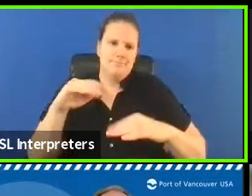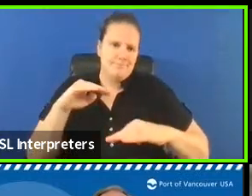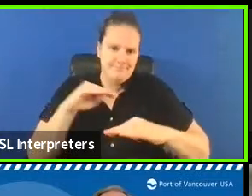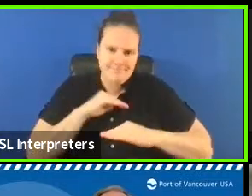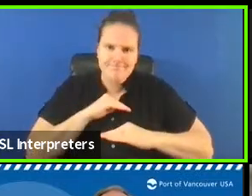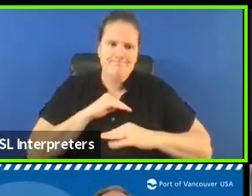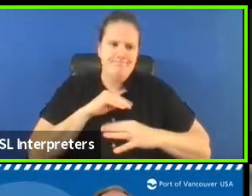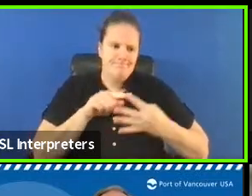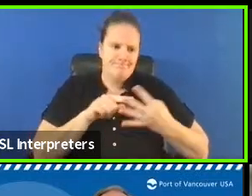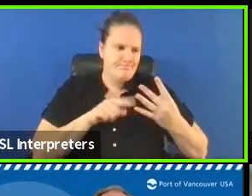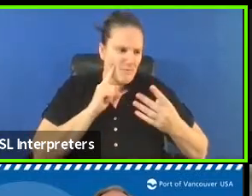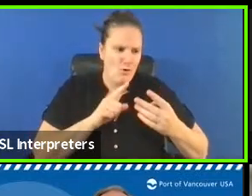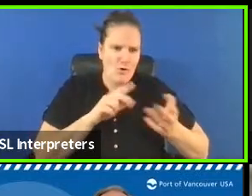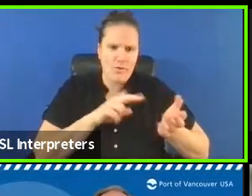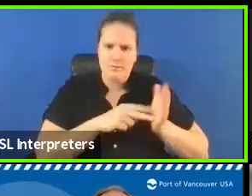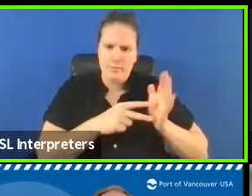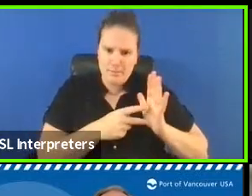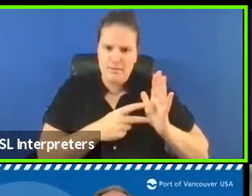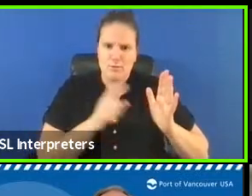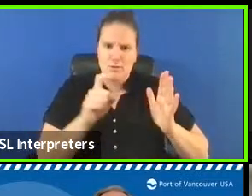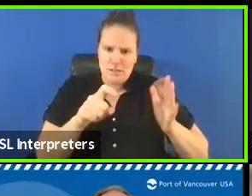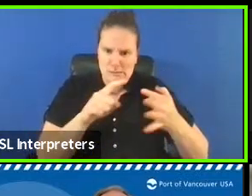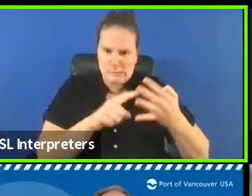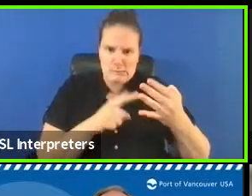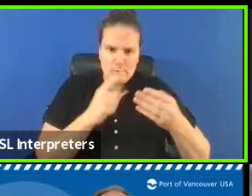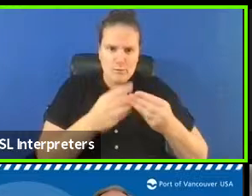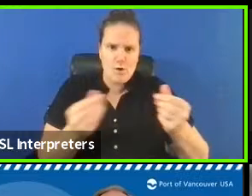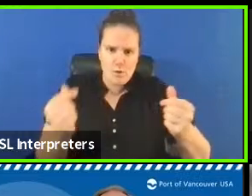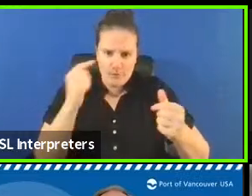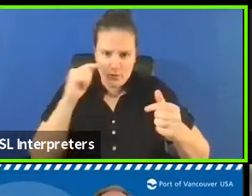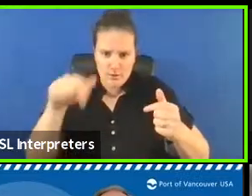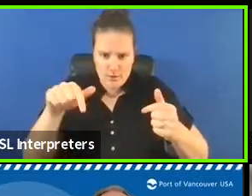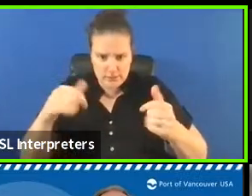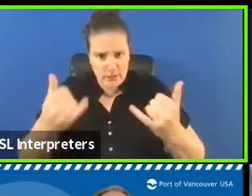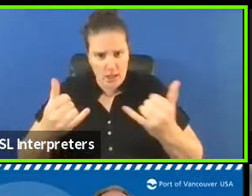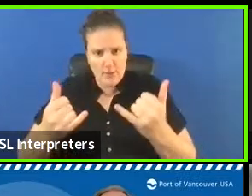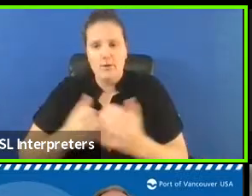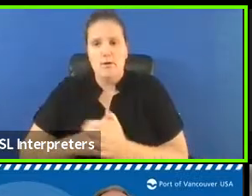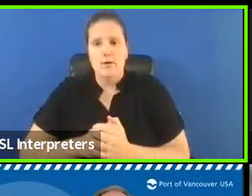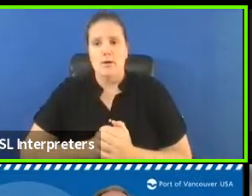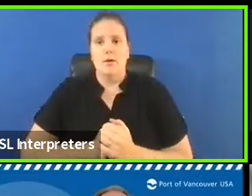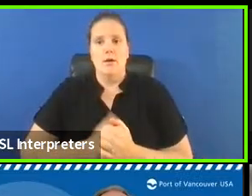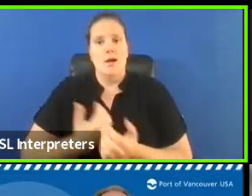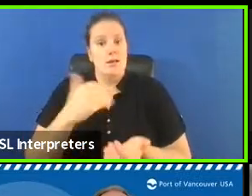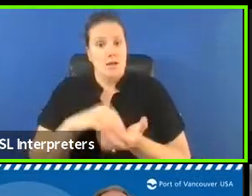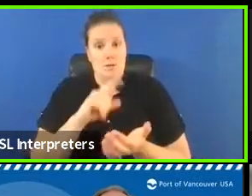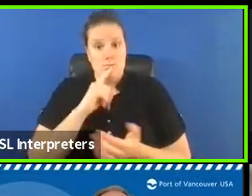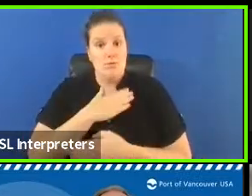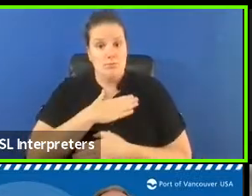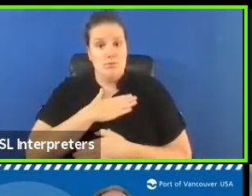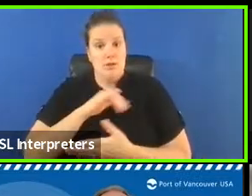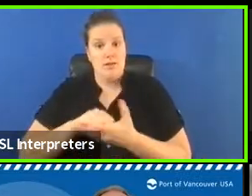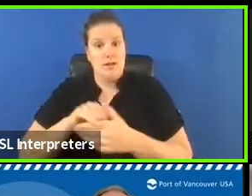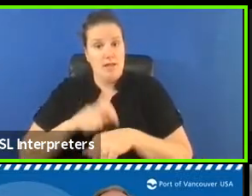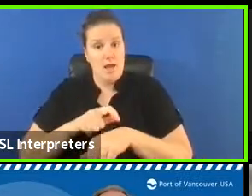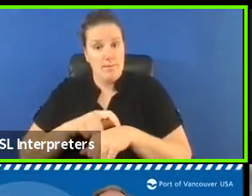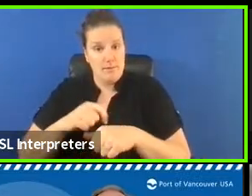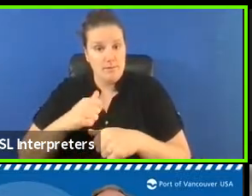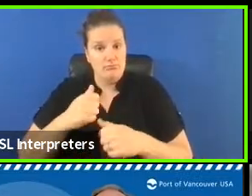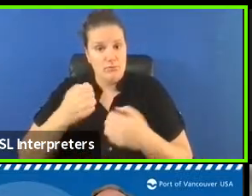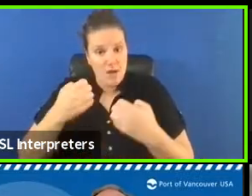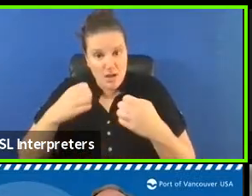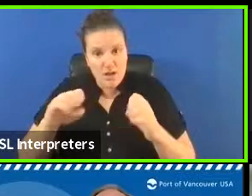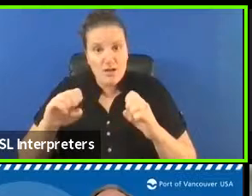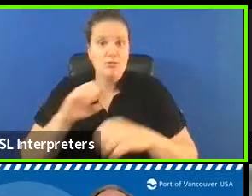trying to accommodate here and solve for here. So I just, again, I appreciate the time and energy that went into